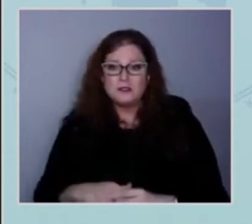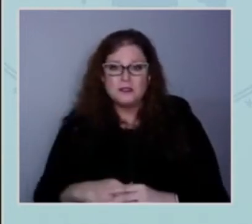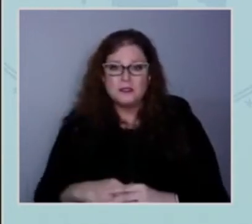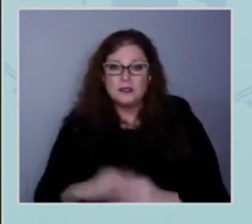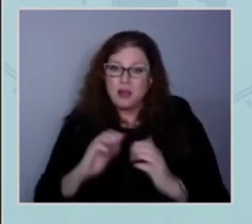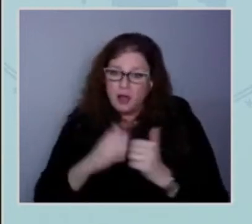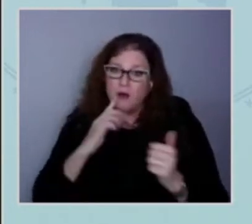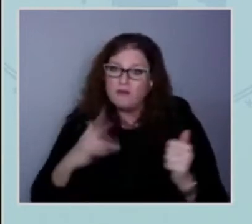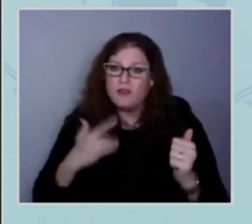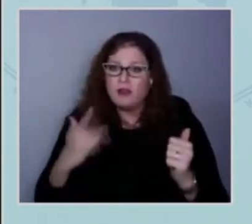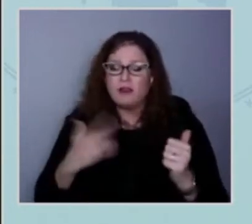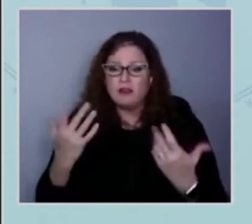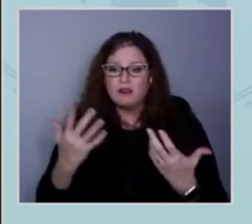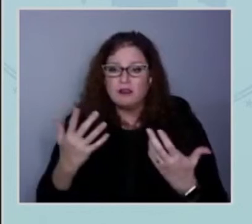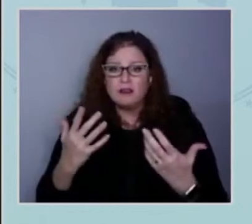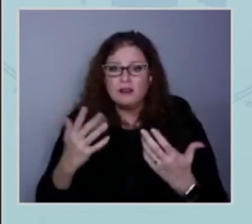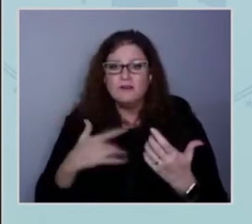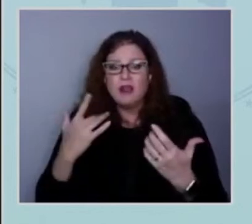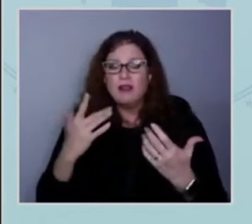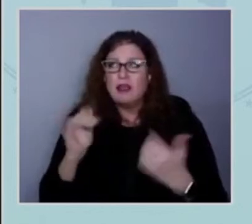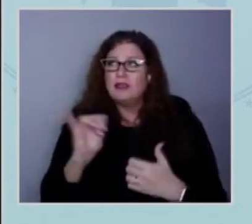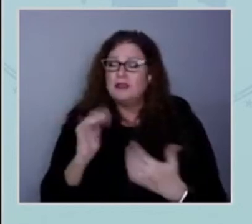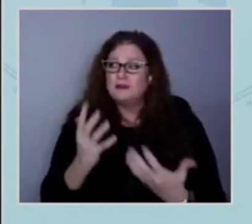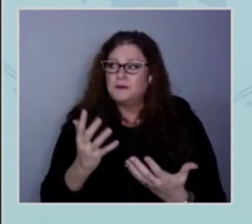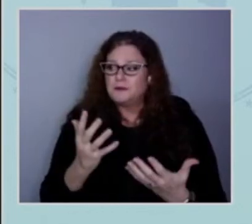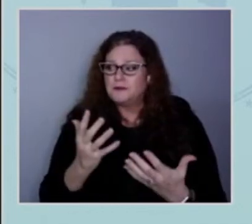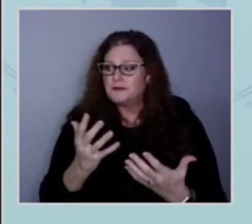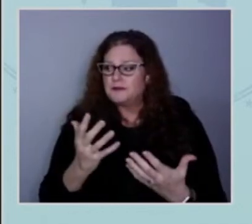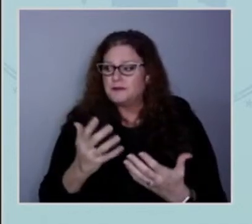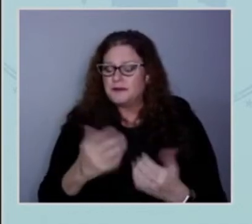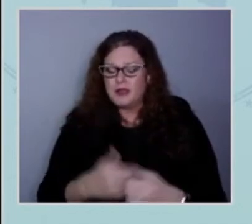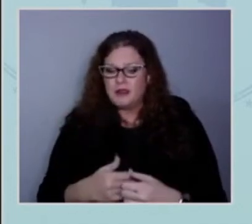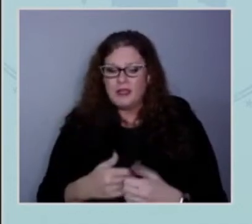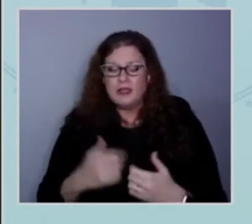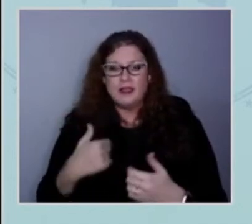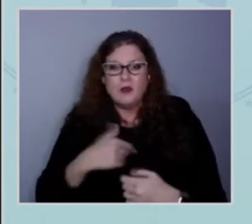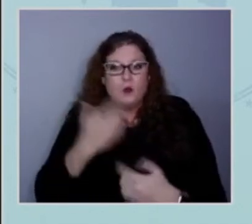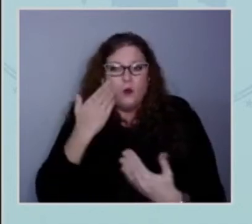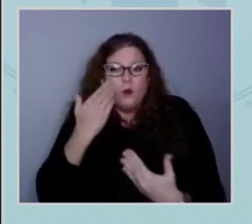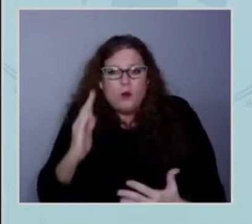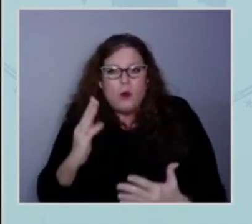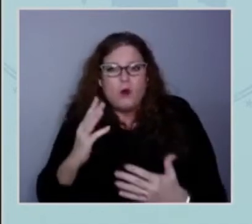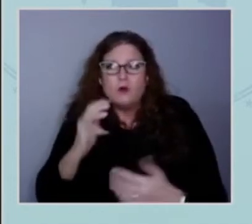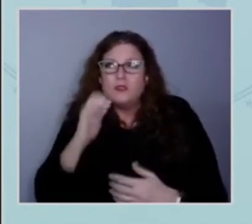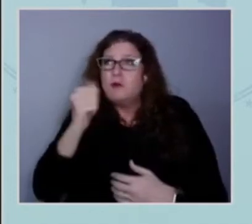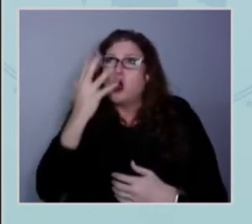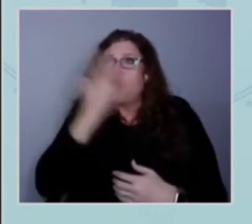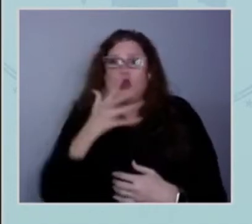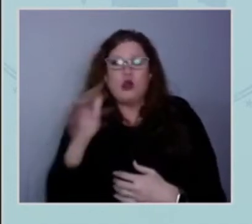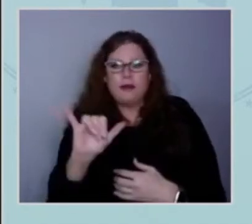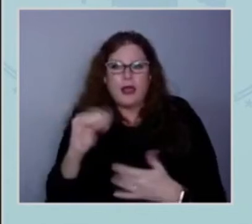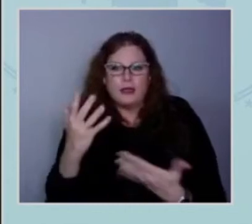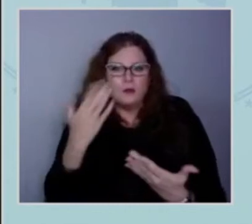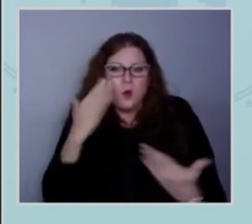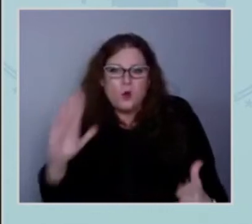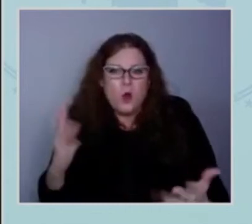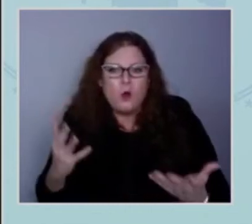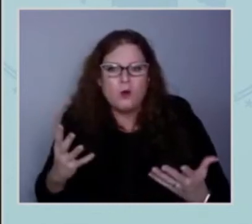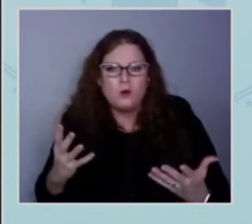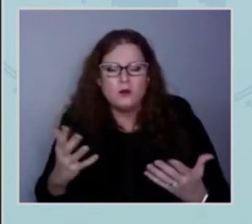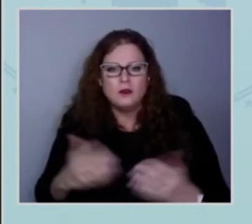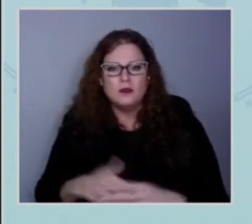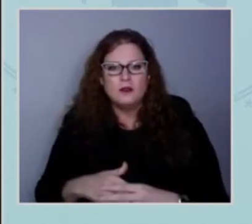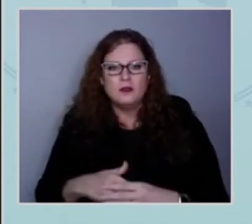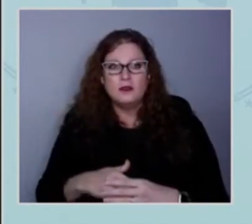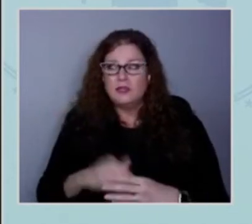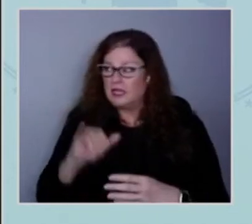know what to say. We feel hopeless. That's how we feel. We feel like we don't